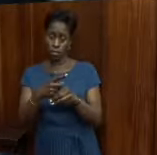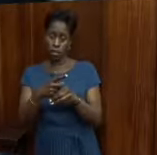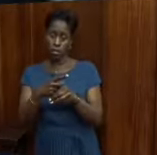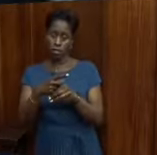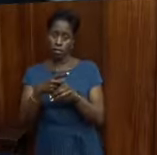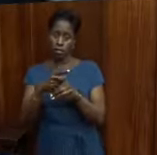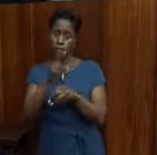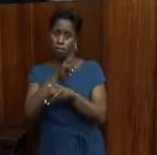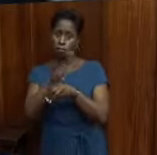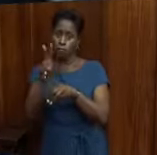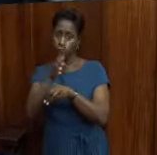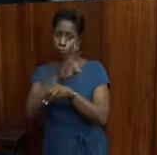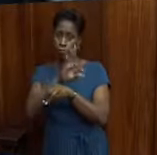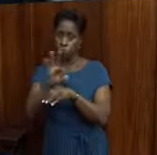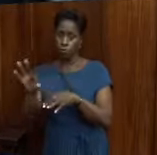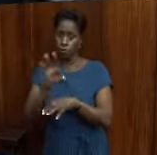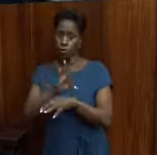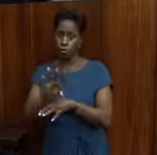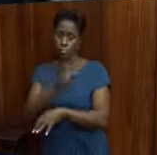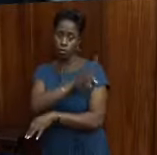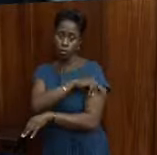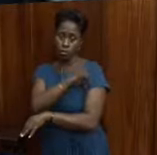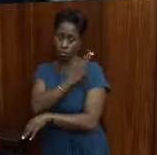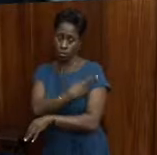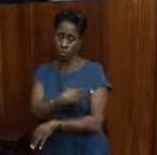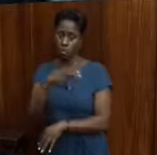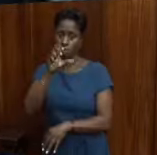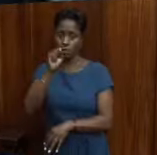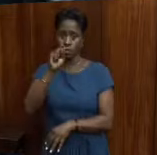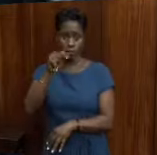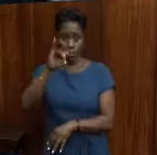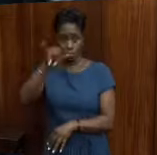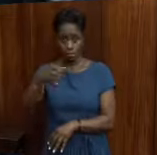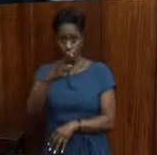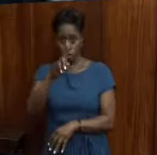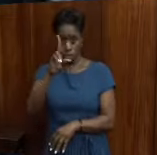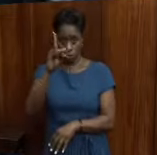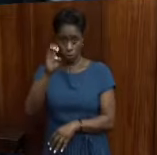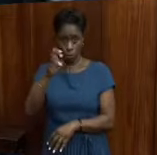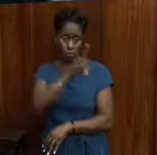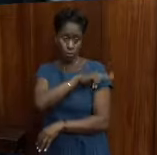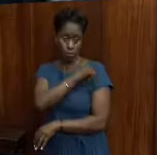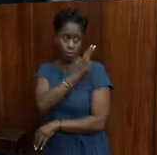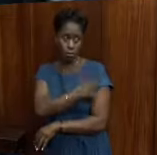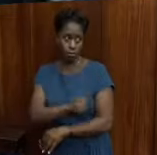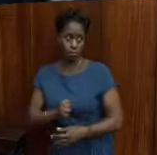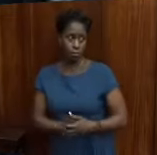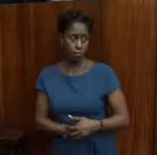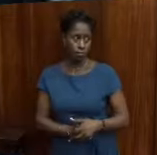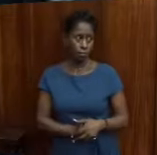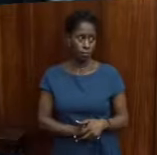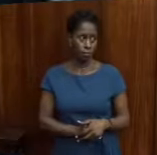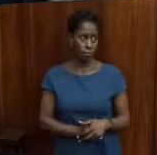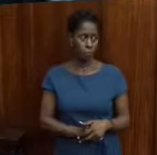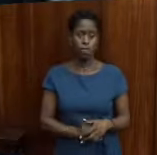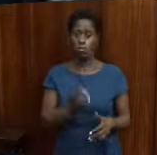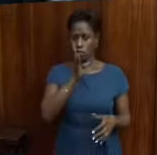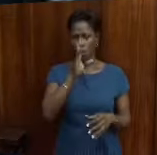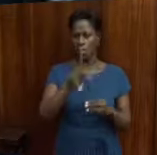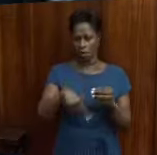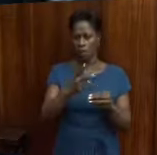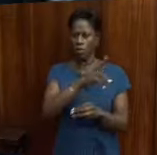remiss of me if I didn't inform through you the people of the country, and in particular the people of the South, of the state of the